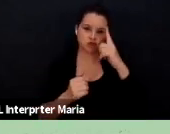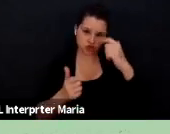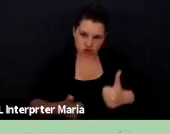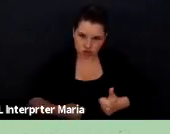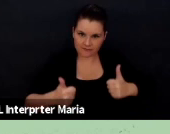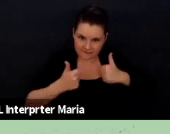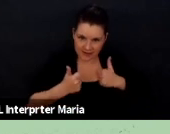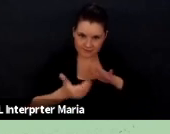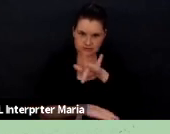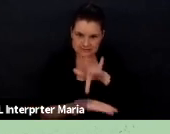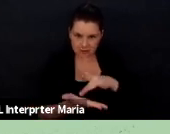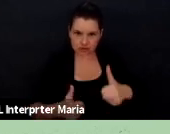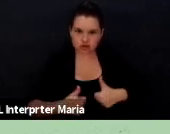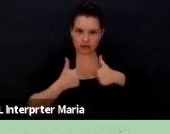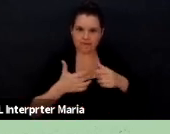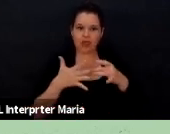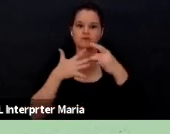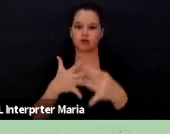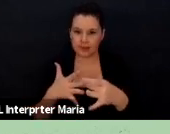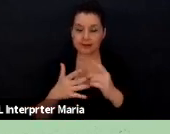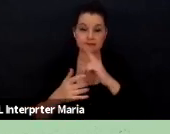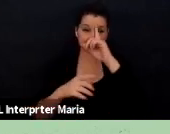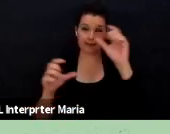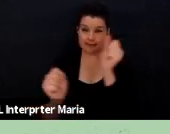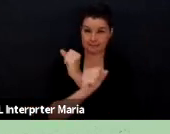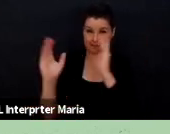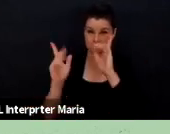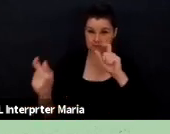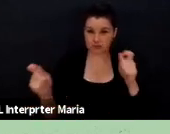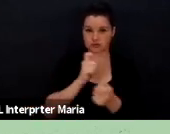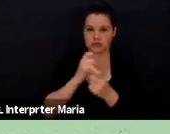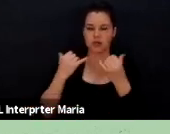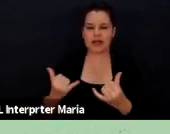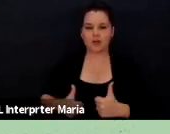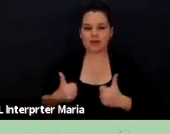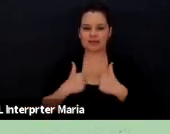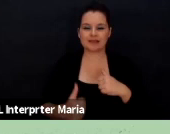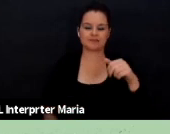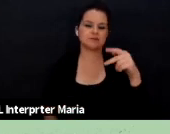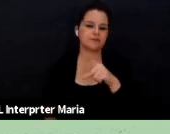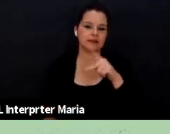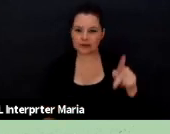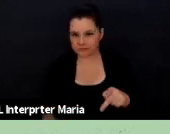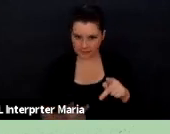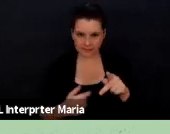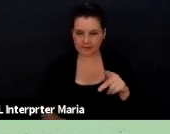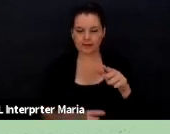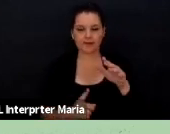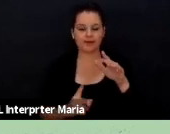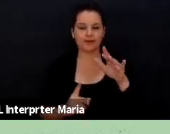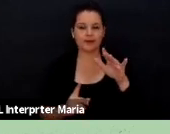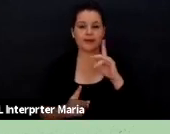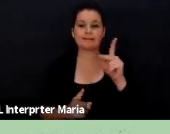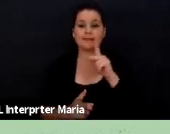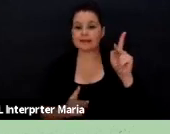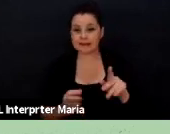survivor-led. And my vision for change, I currently live in Philadelphia, and Philadelphia